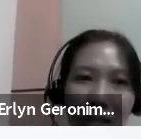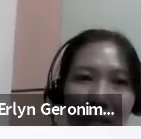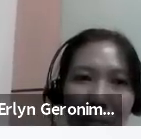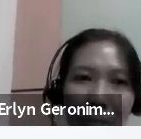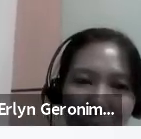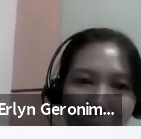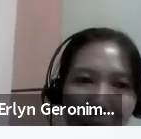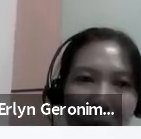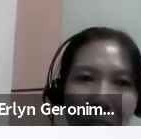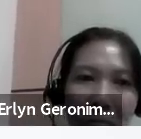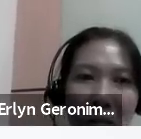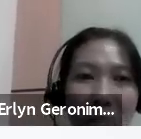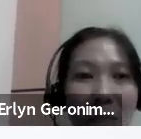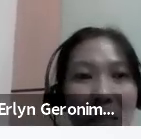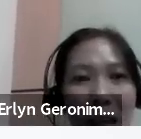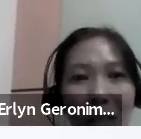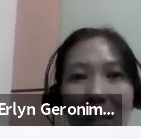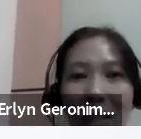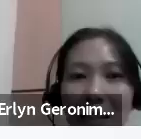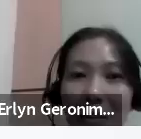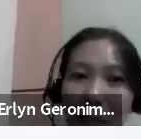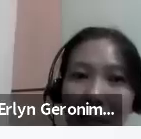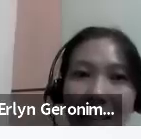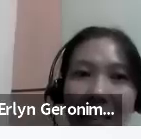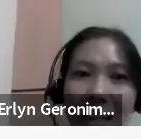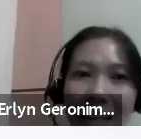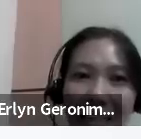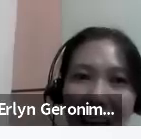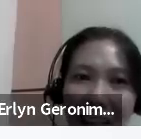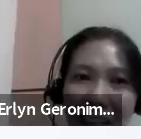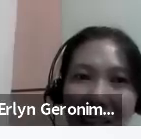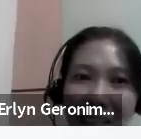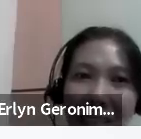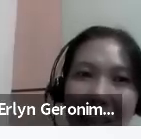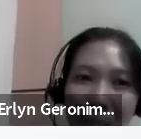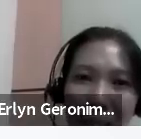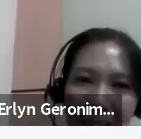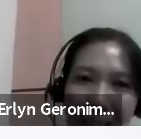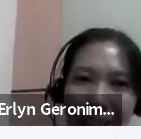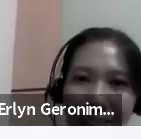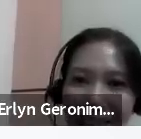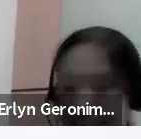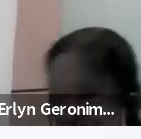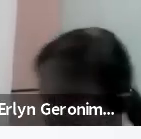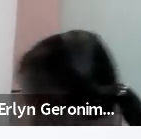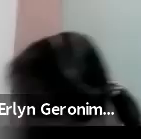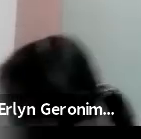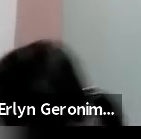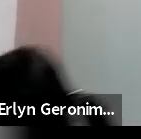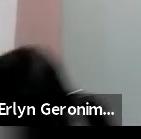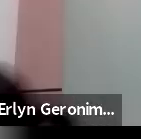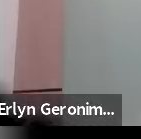School. Please welcome Miss Melody Dumalasa Dasas, LPT.